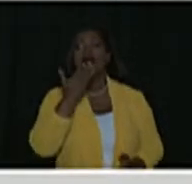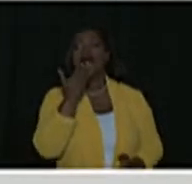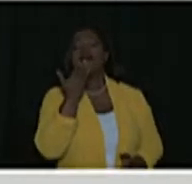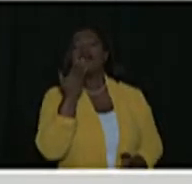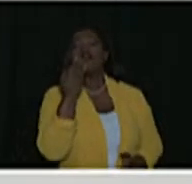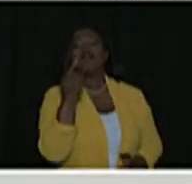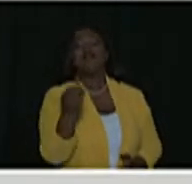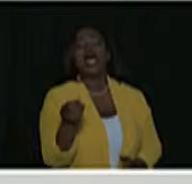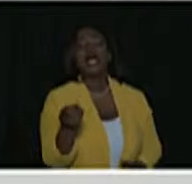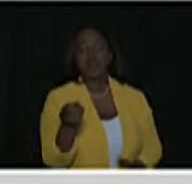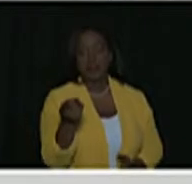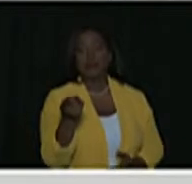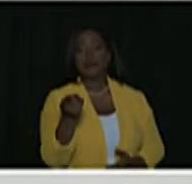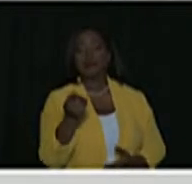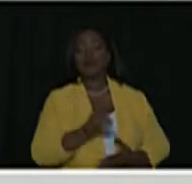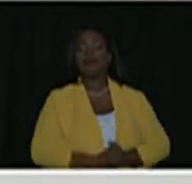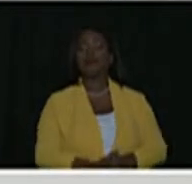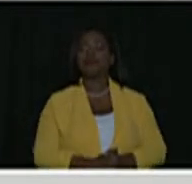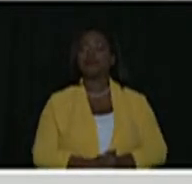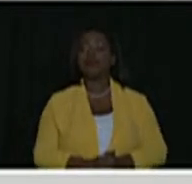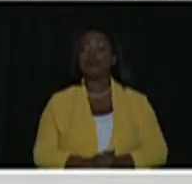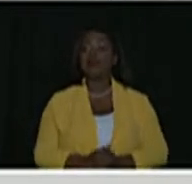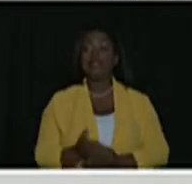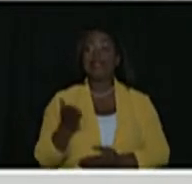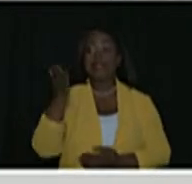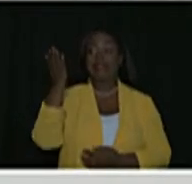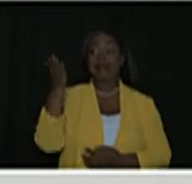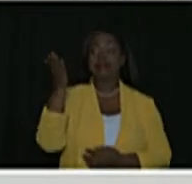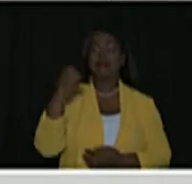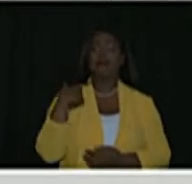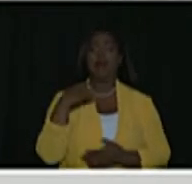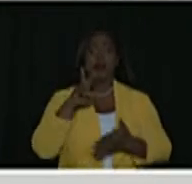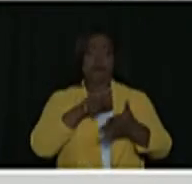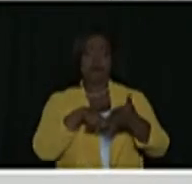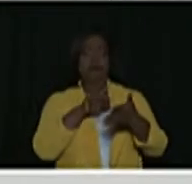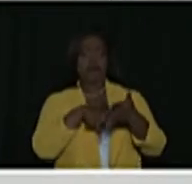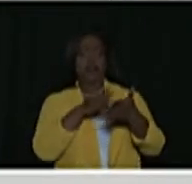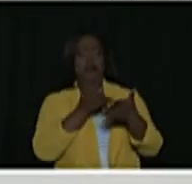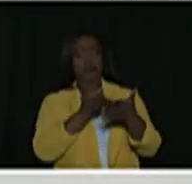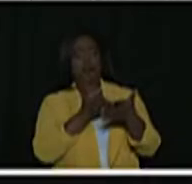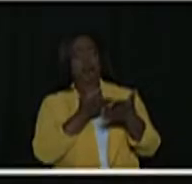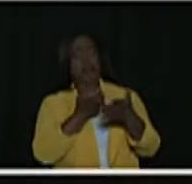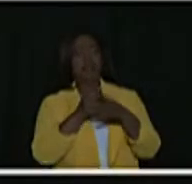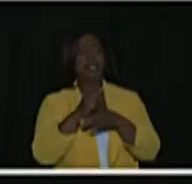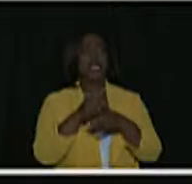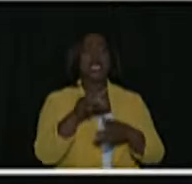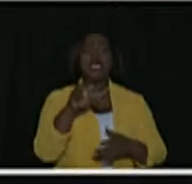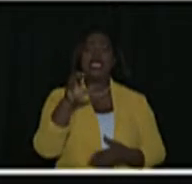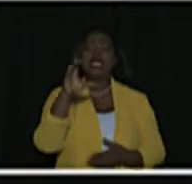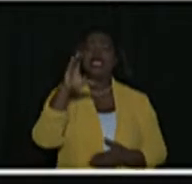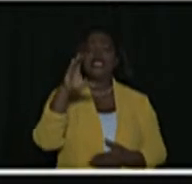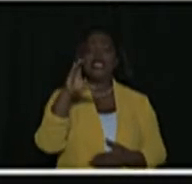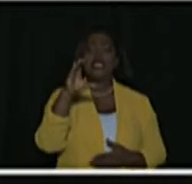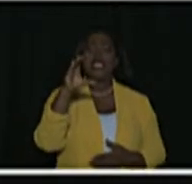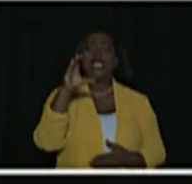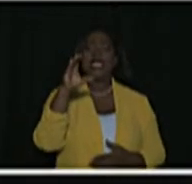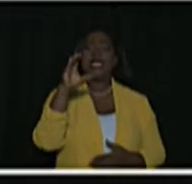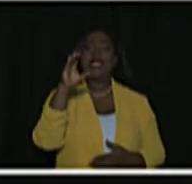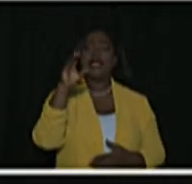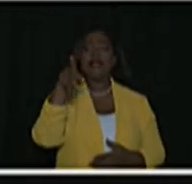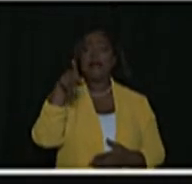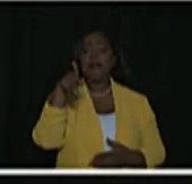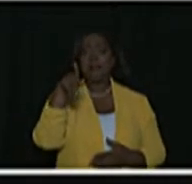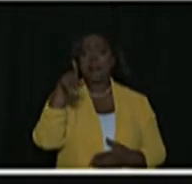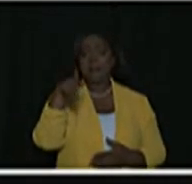Gray, that last year the CPFSA dealt with about 14,000 cases